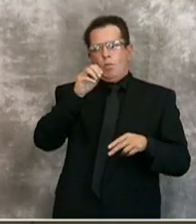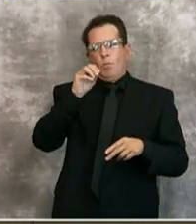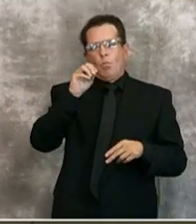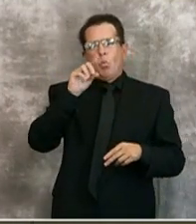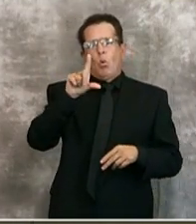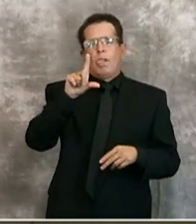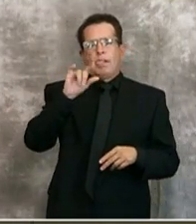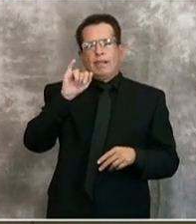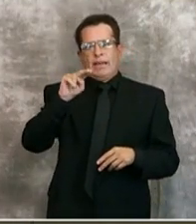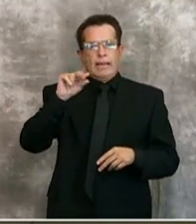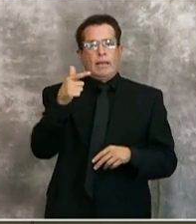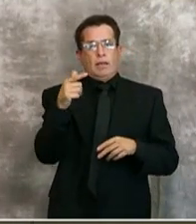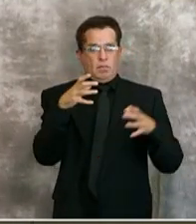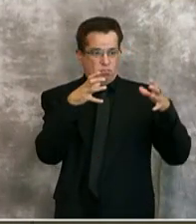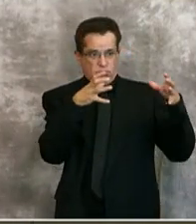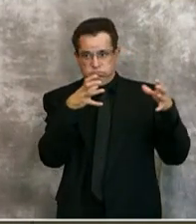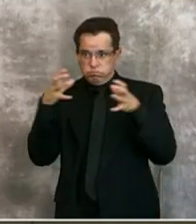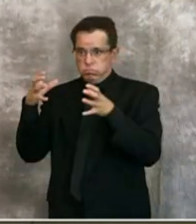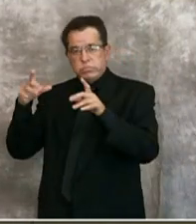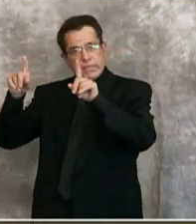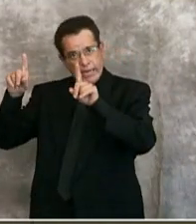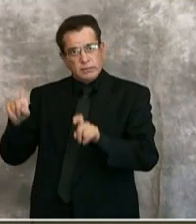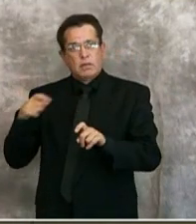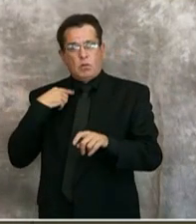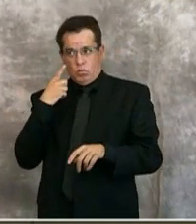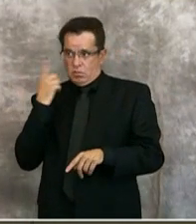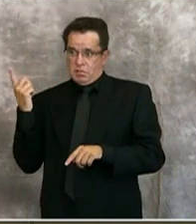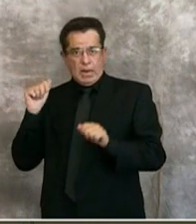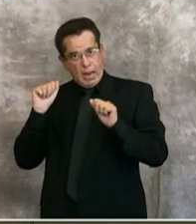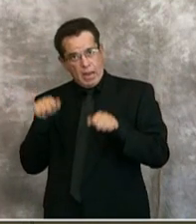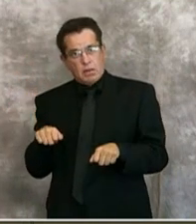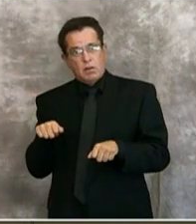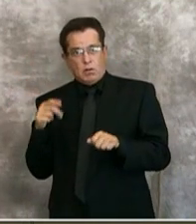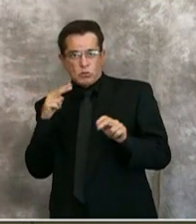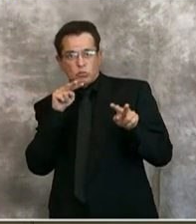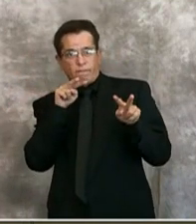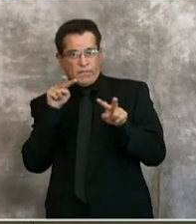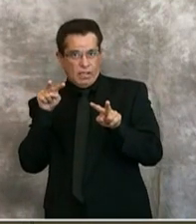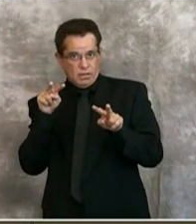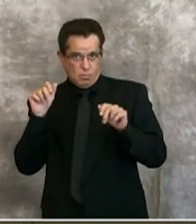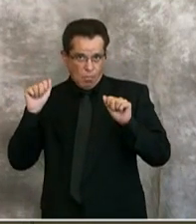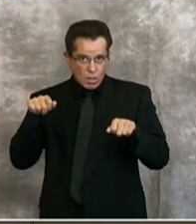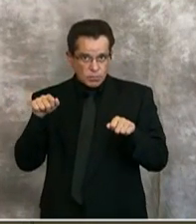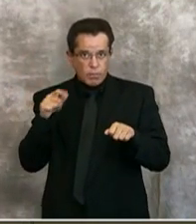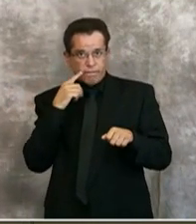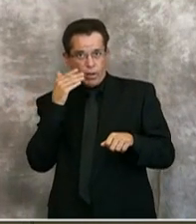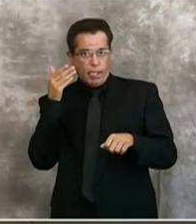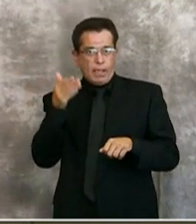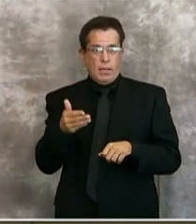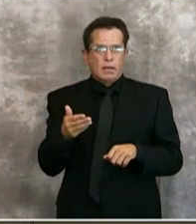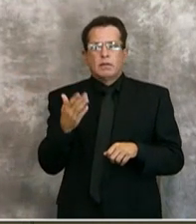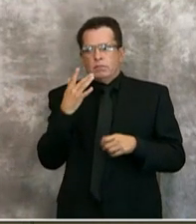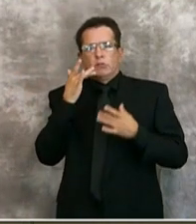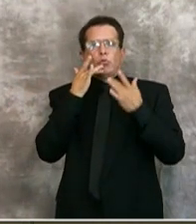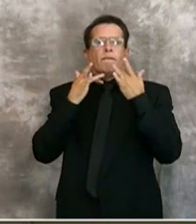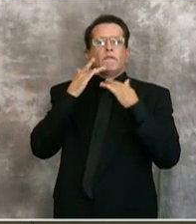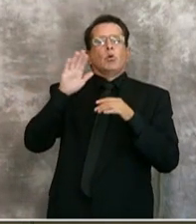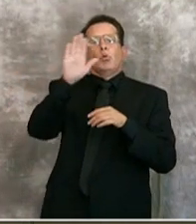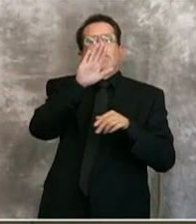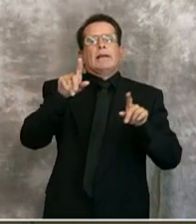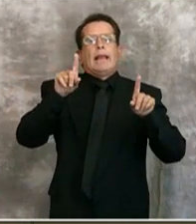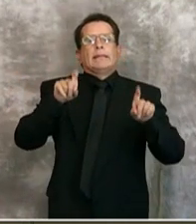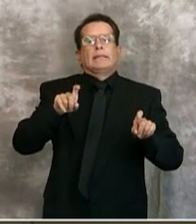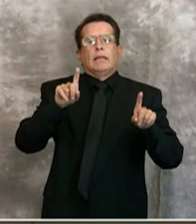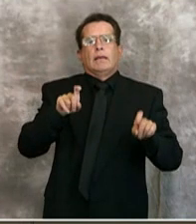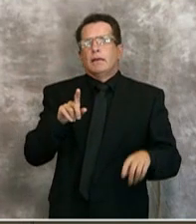are considering in terms of continuing to conduct surveillance, even as you're trying to conserve testing resources? Well, that's